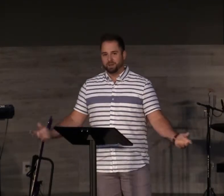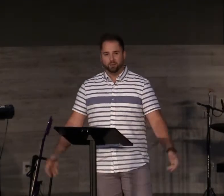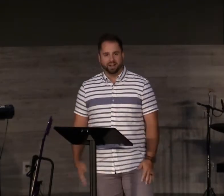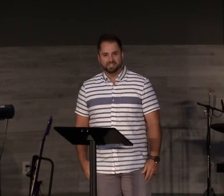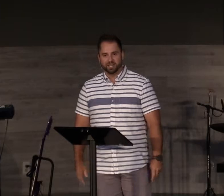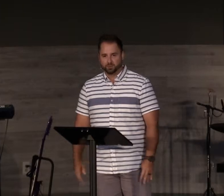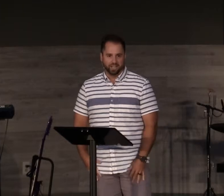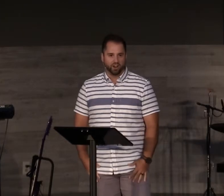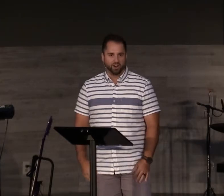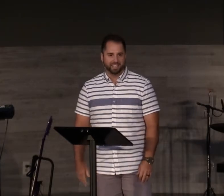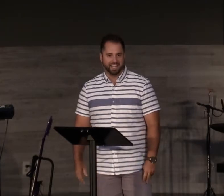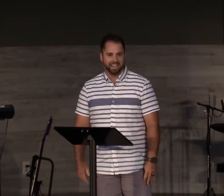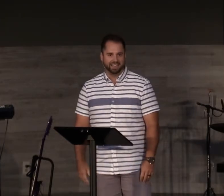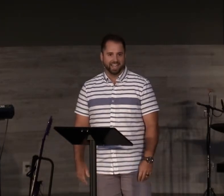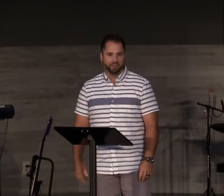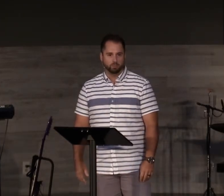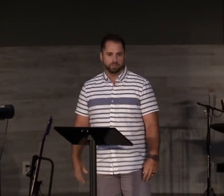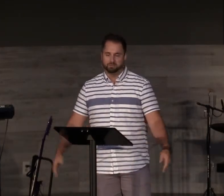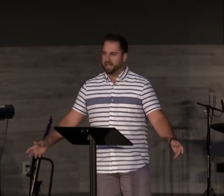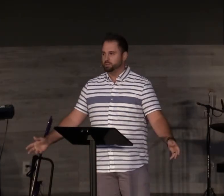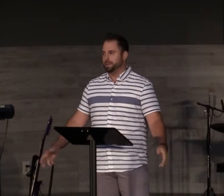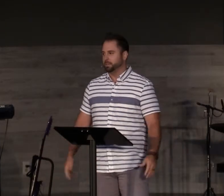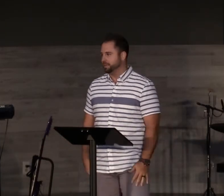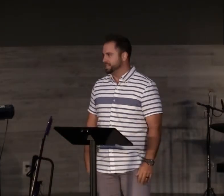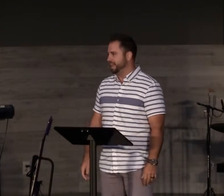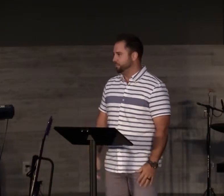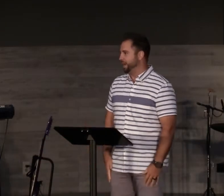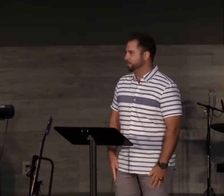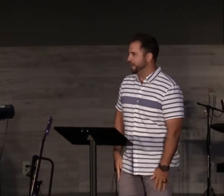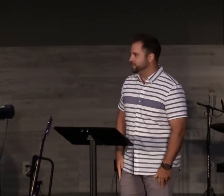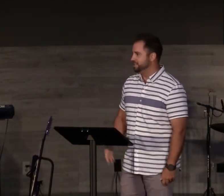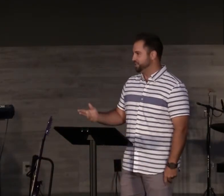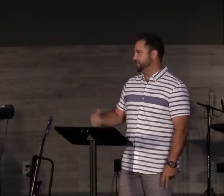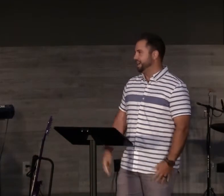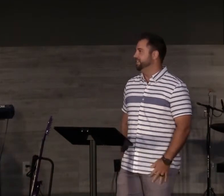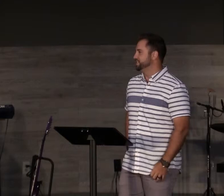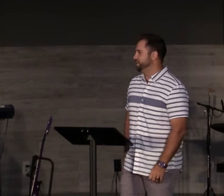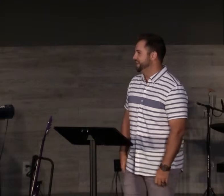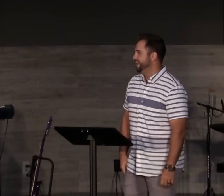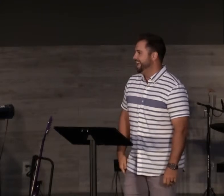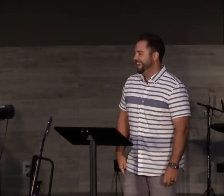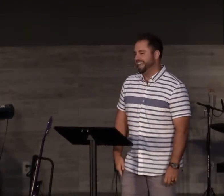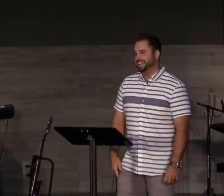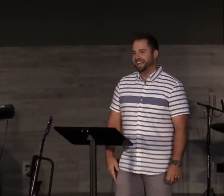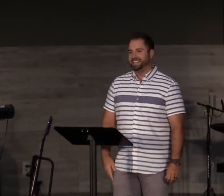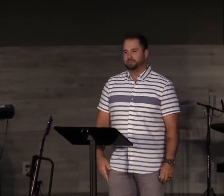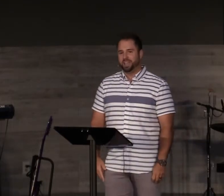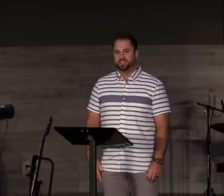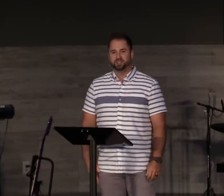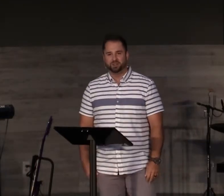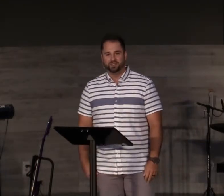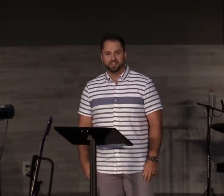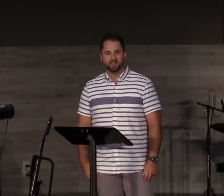think everybody wants, but it's really hard to get. And sometimes we make the big mistake of praying for patience, as you'll find out in this sermon. And